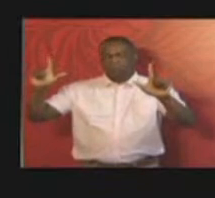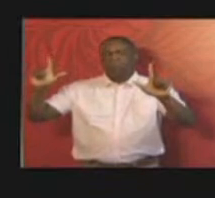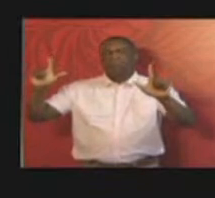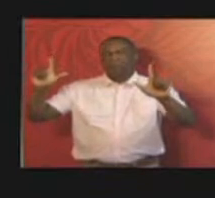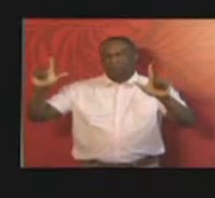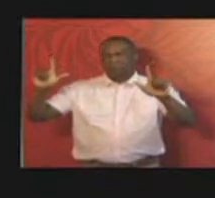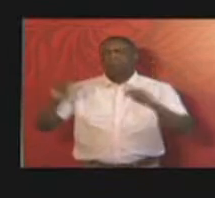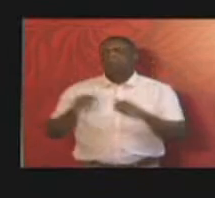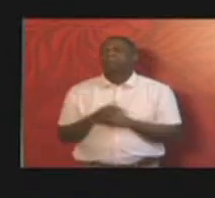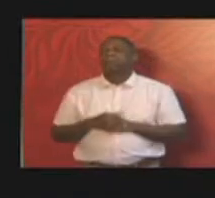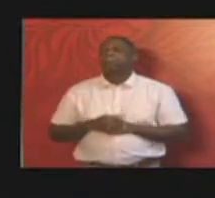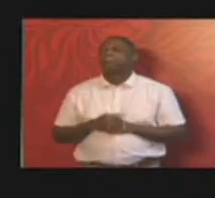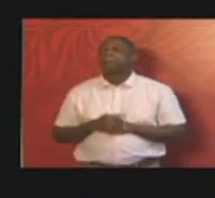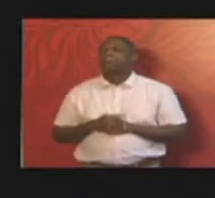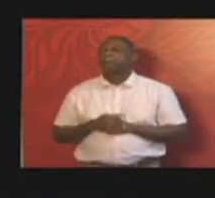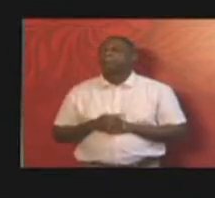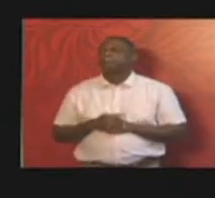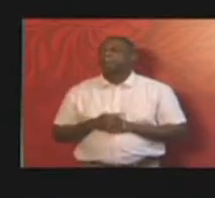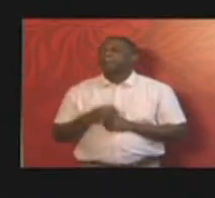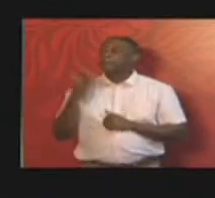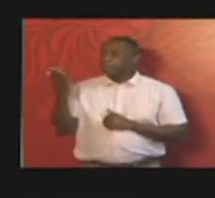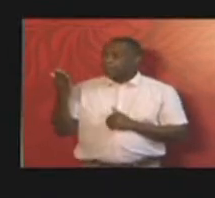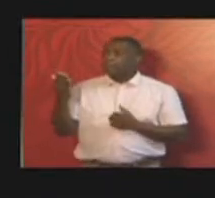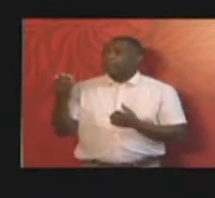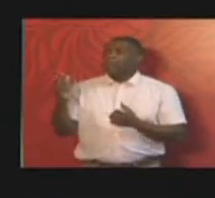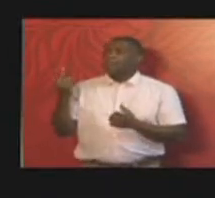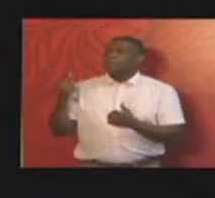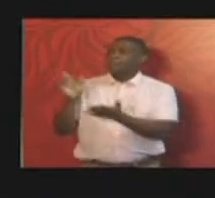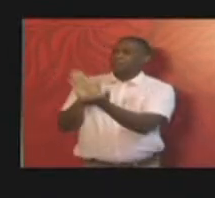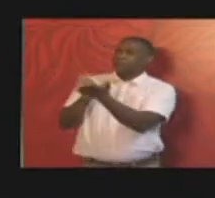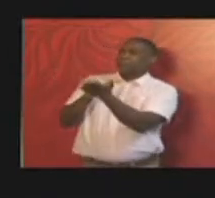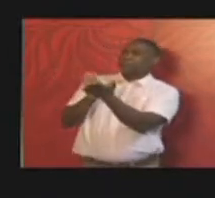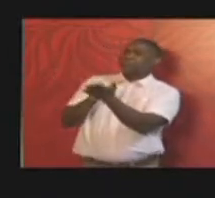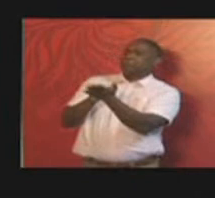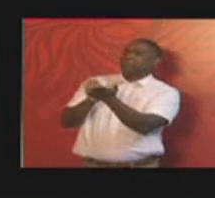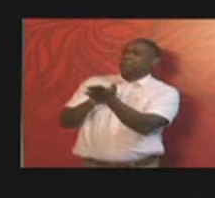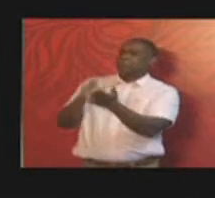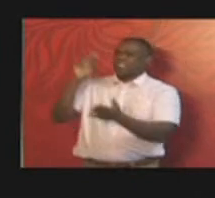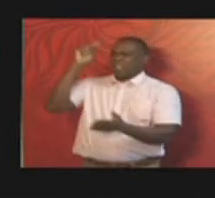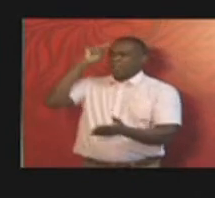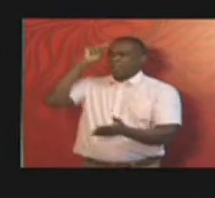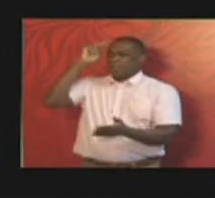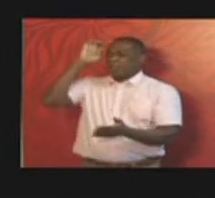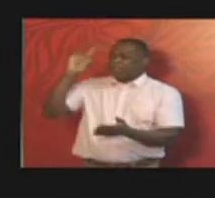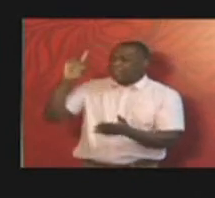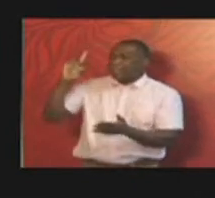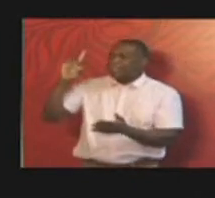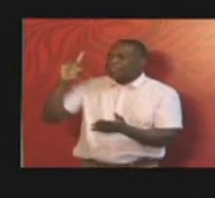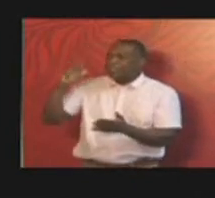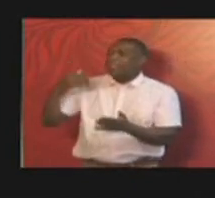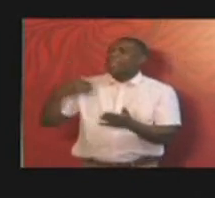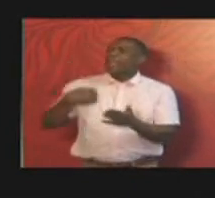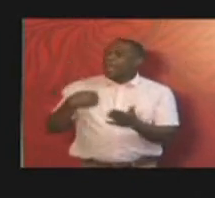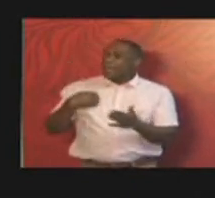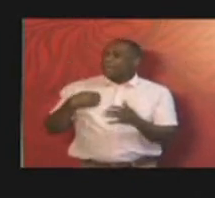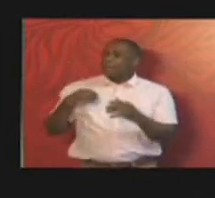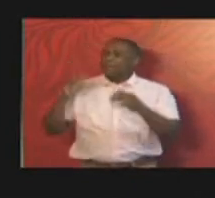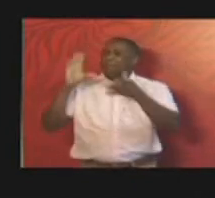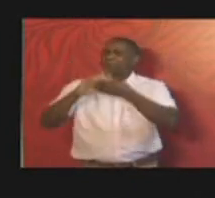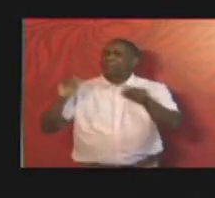put up. First of all, I want to congratulate the Ministry of Education for coming up with the slogan, Vaccinate to